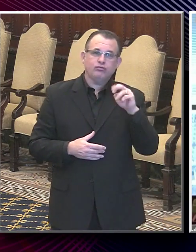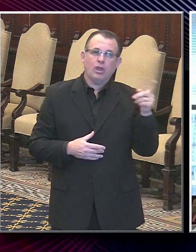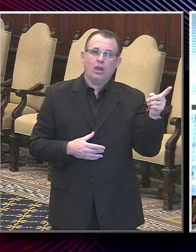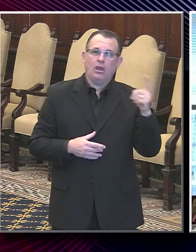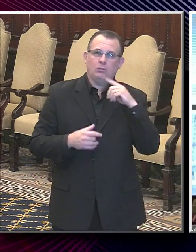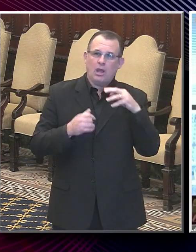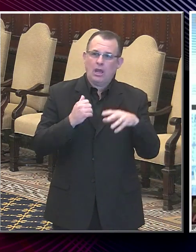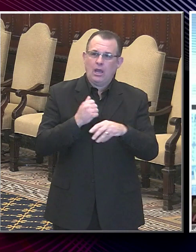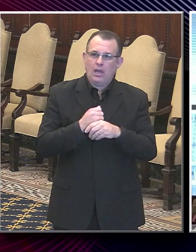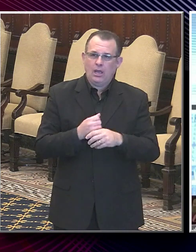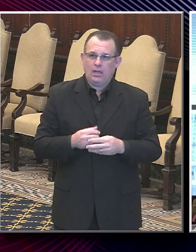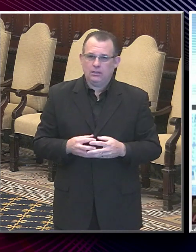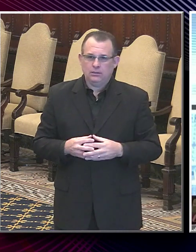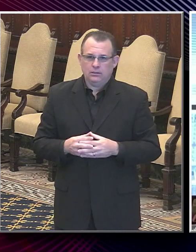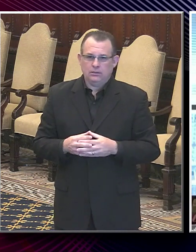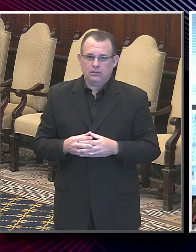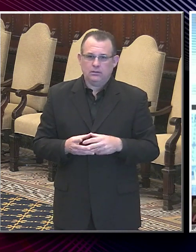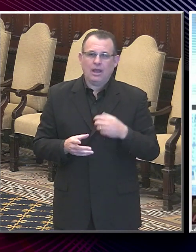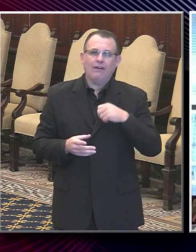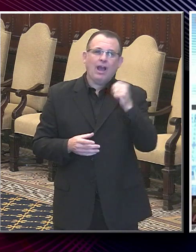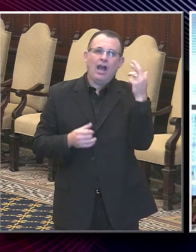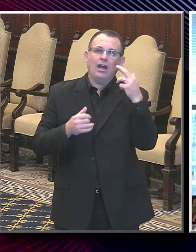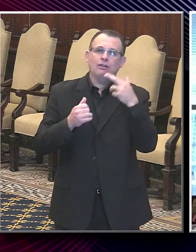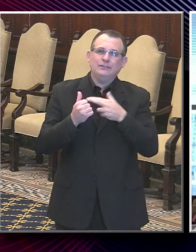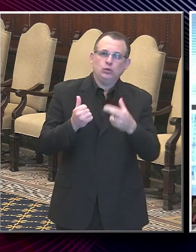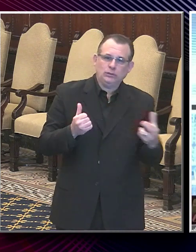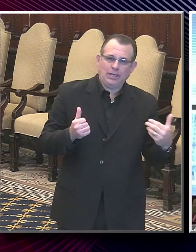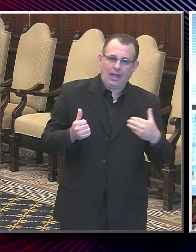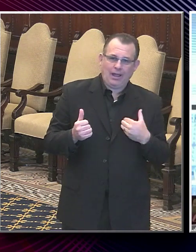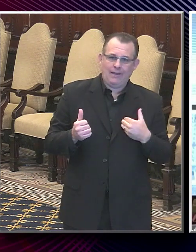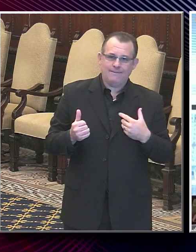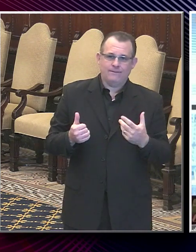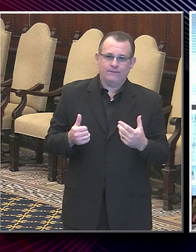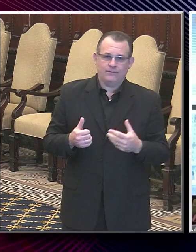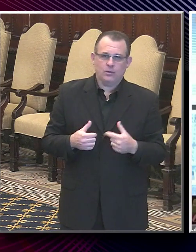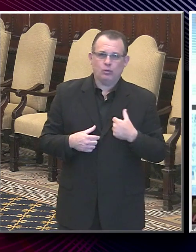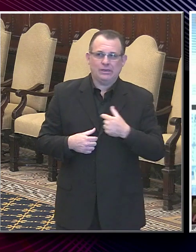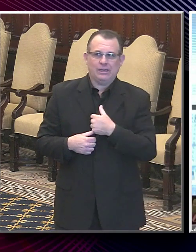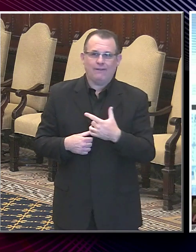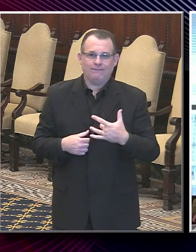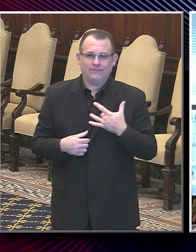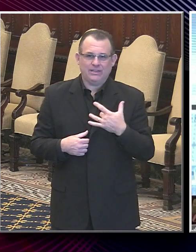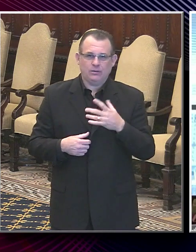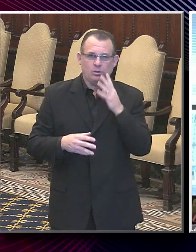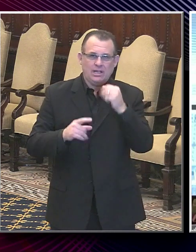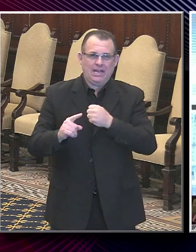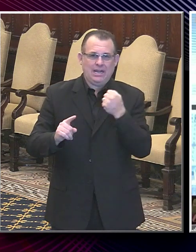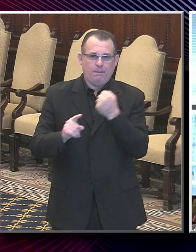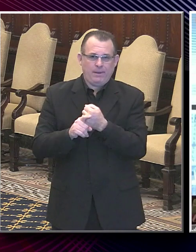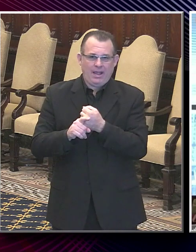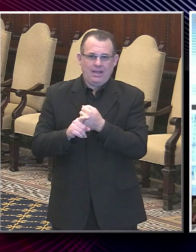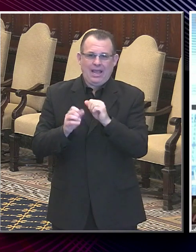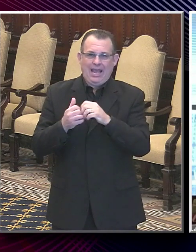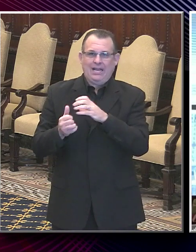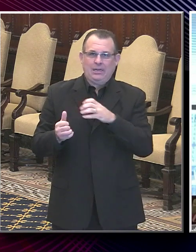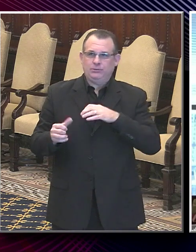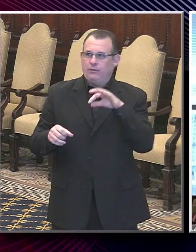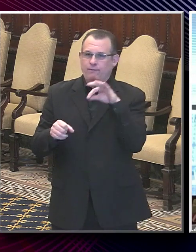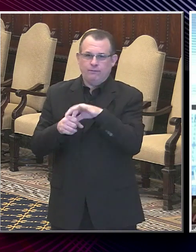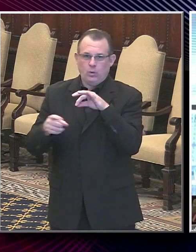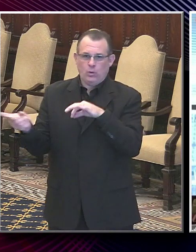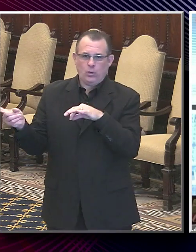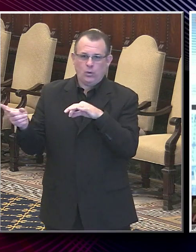federal and state resources that we also think should be coming into not just our elections commissioners, but all election boards across the